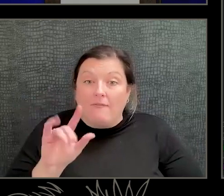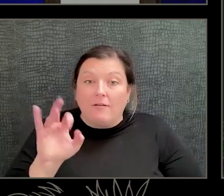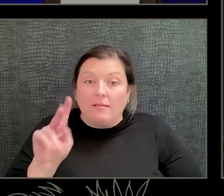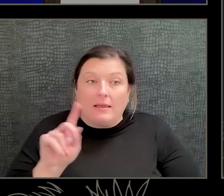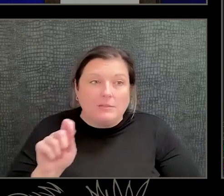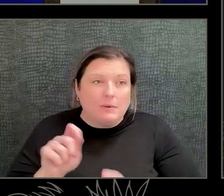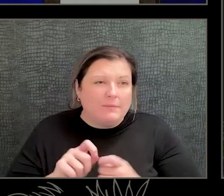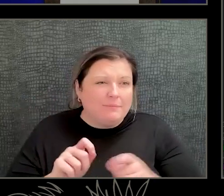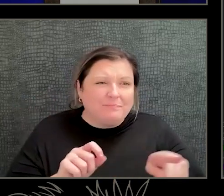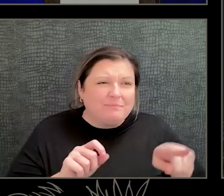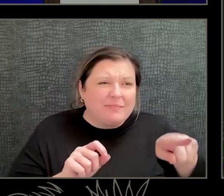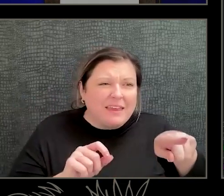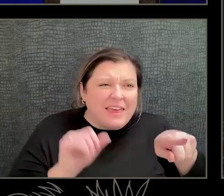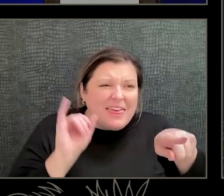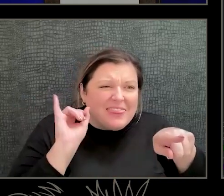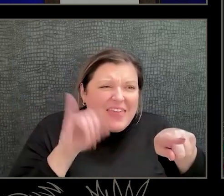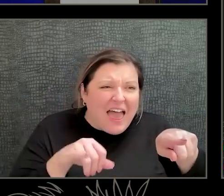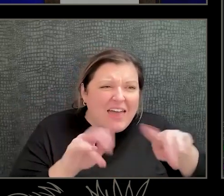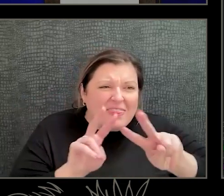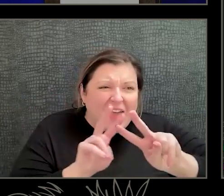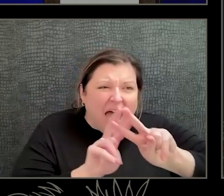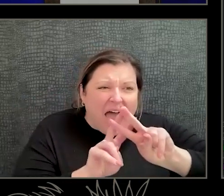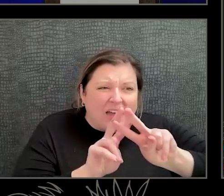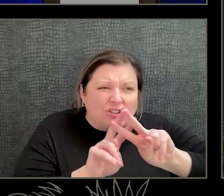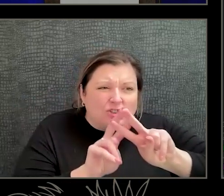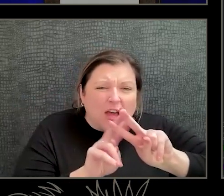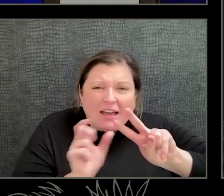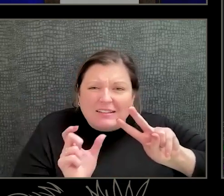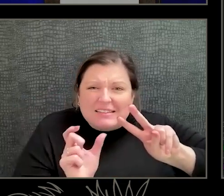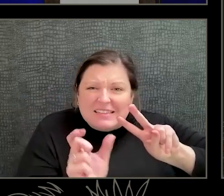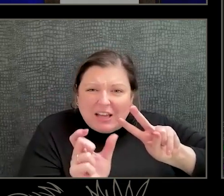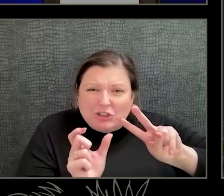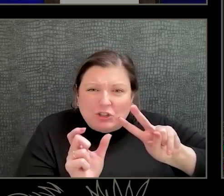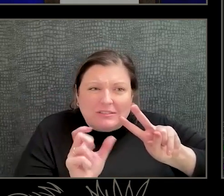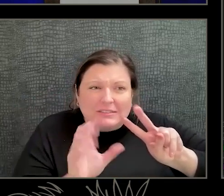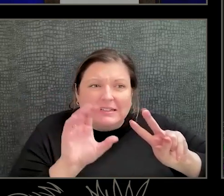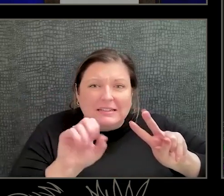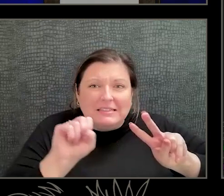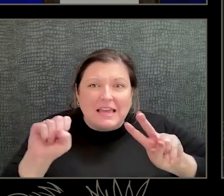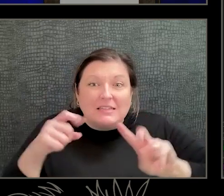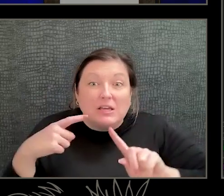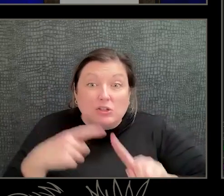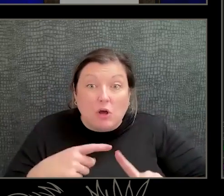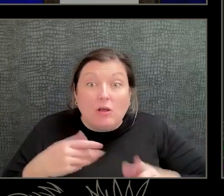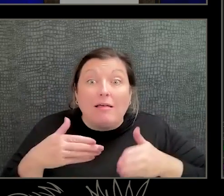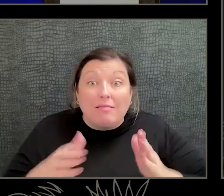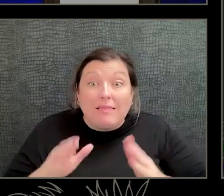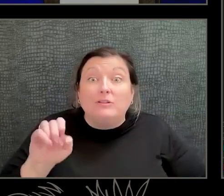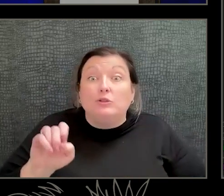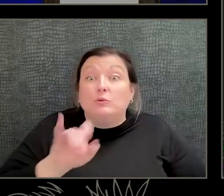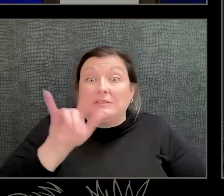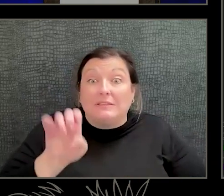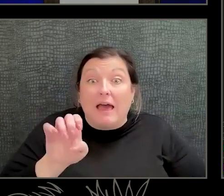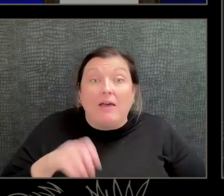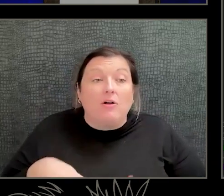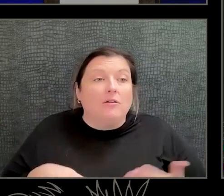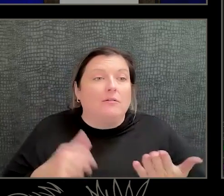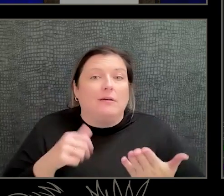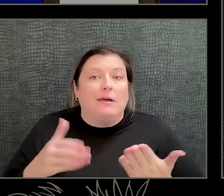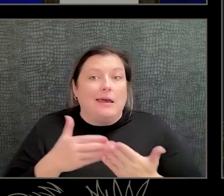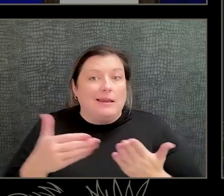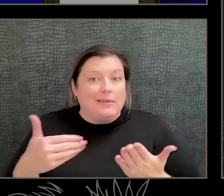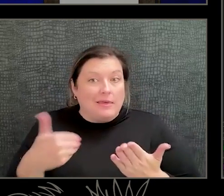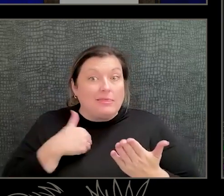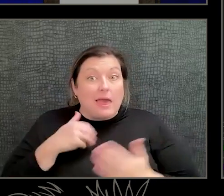this thing, you know when it has like a hashtag in front of it? So it is section. CSS target lets you style that section. So if anything that had